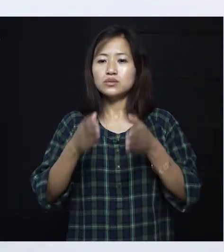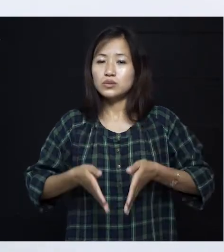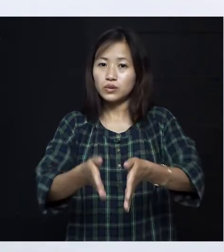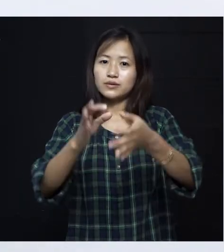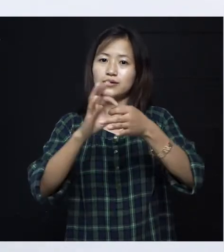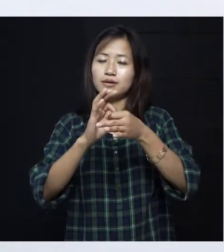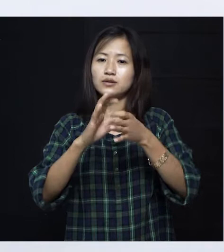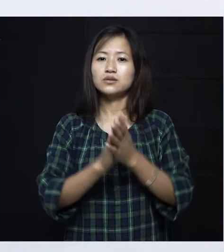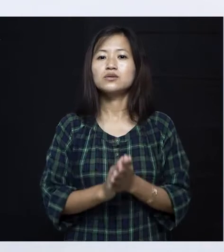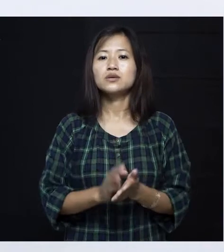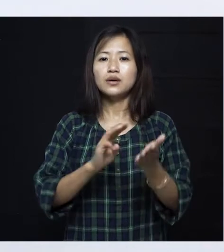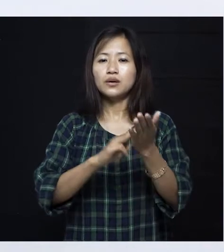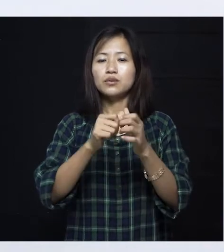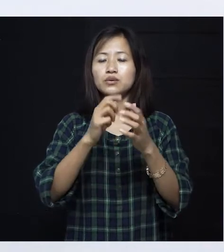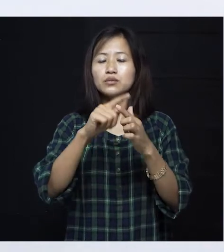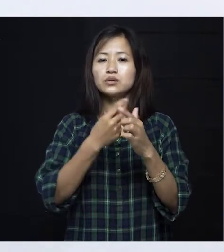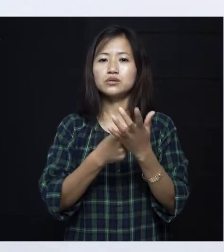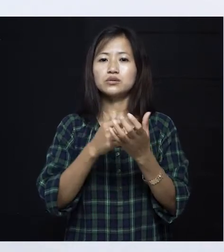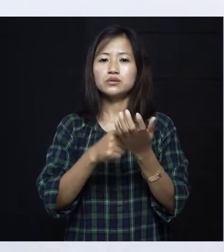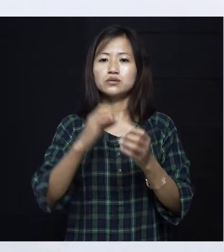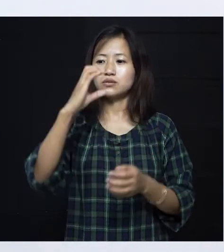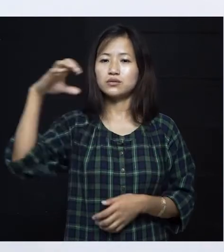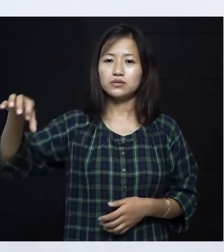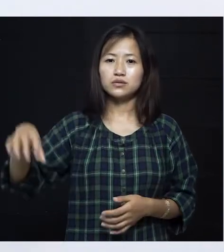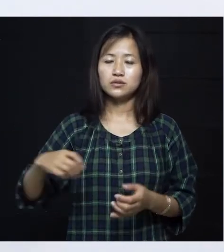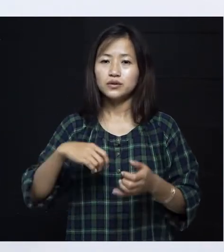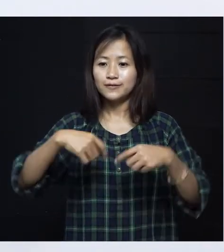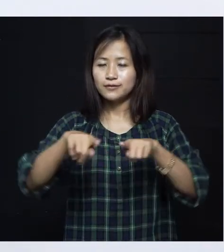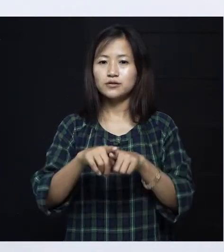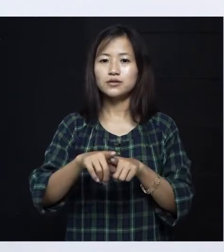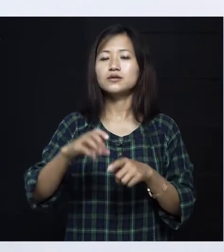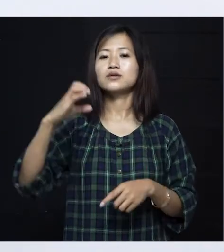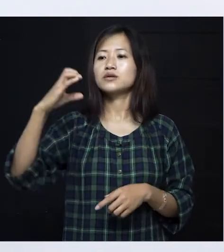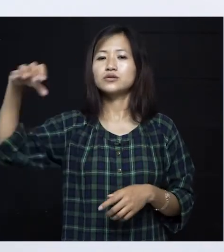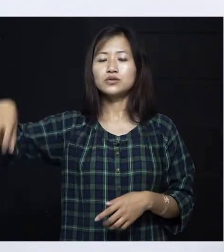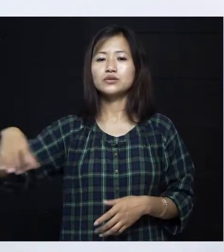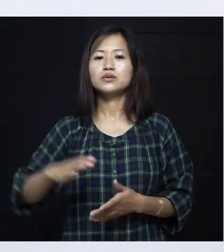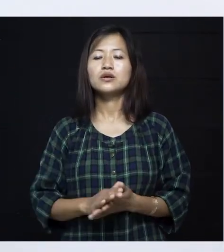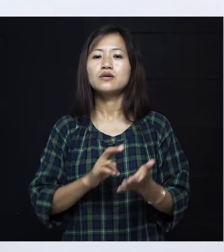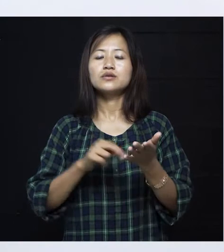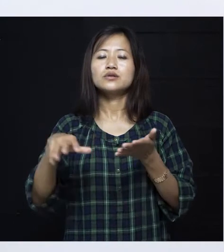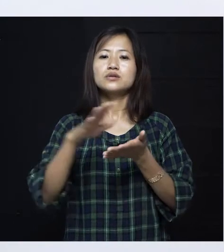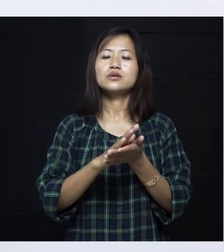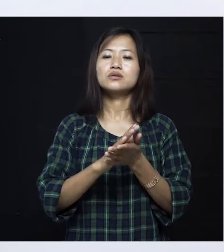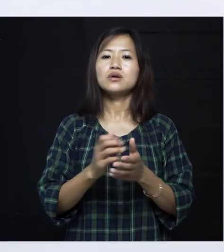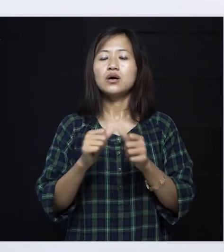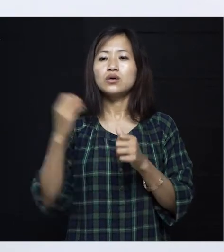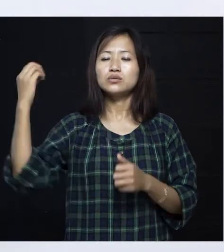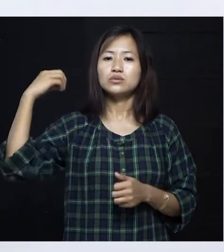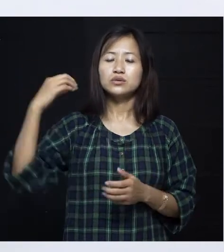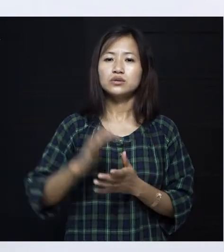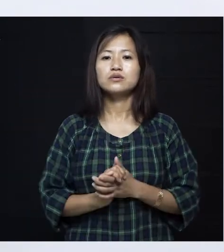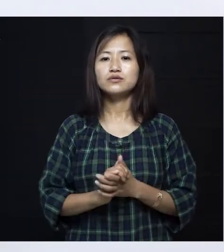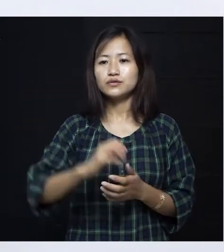are connecting the major cities in the country. Okay, then they are maintained by the National Authority of India. Then we